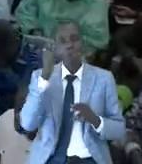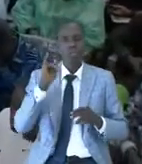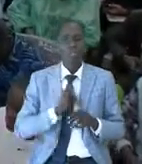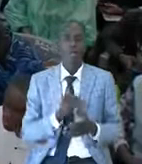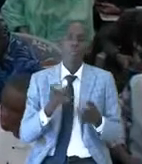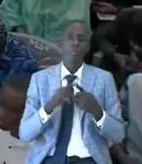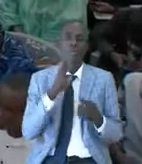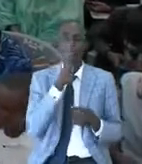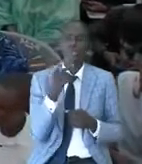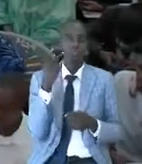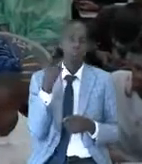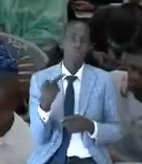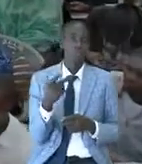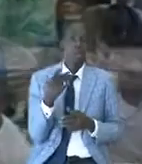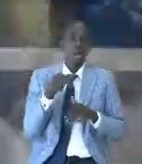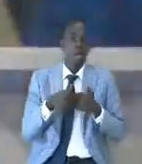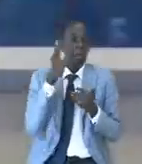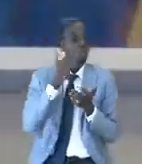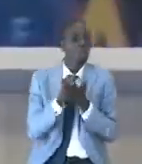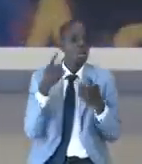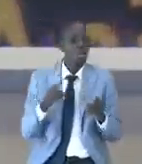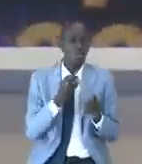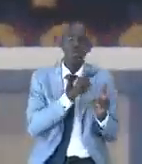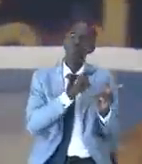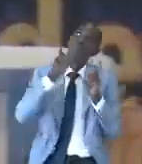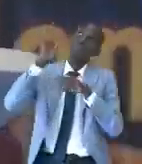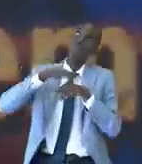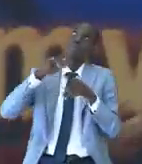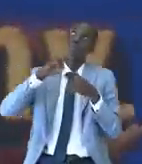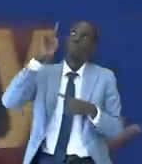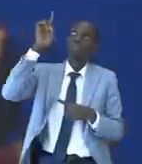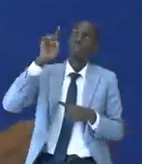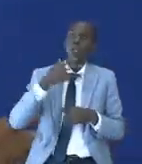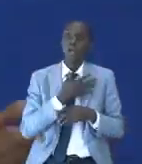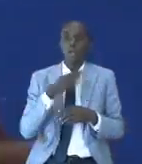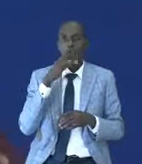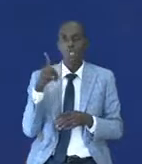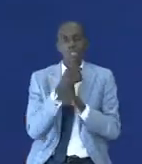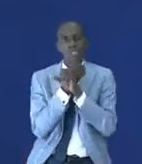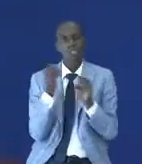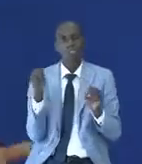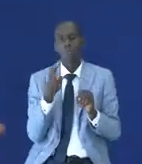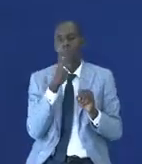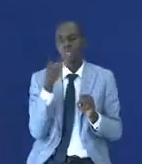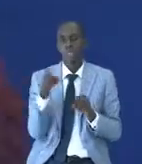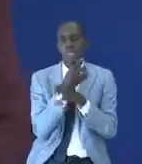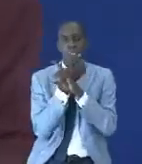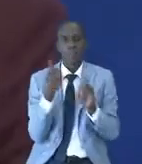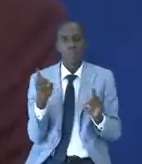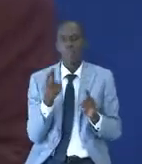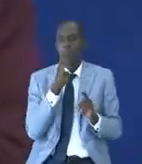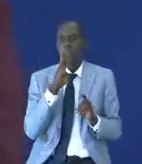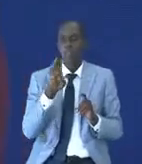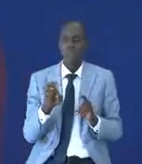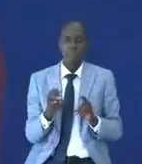happen? Look unto me. Am ye saved? Am ye delivered? And be held, and be